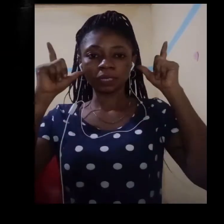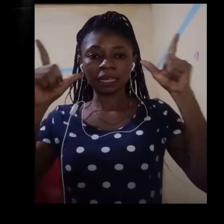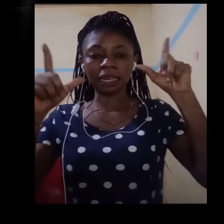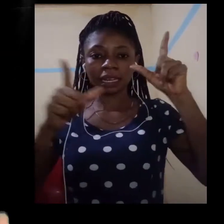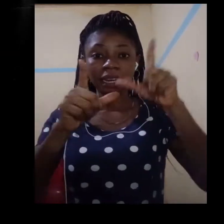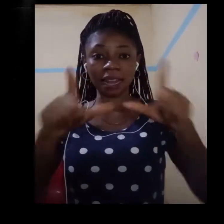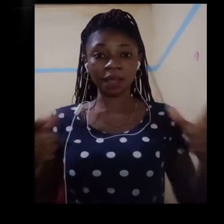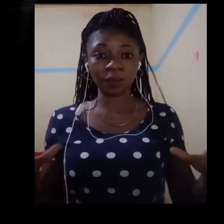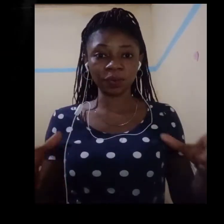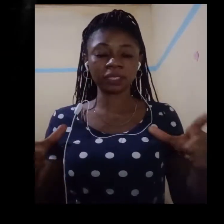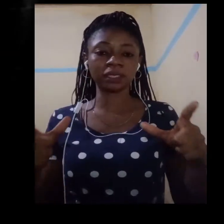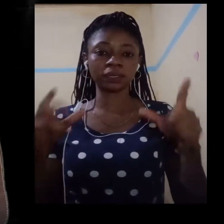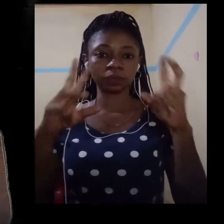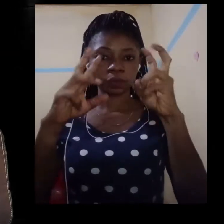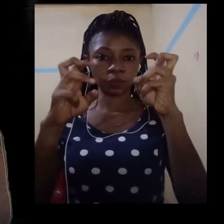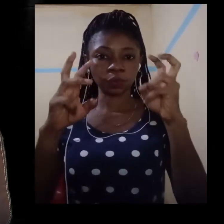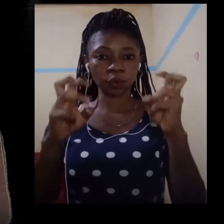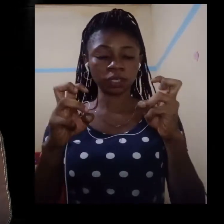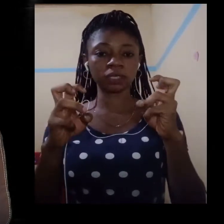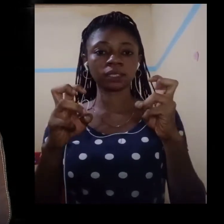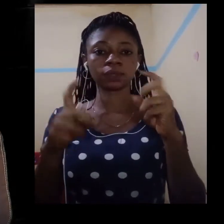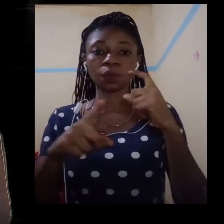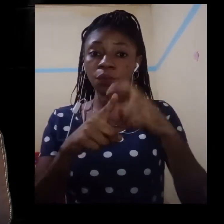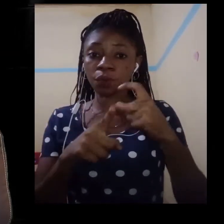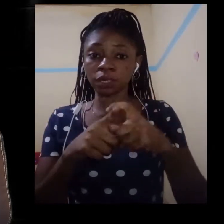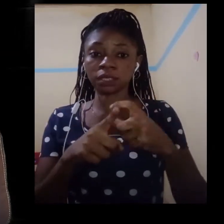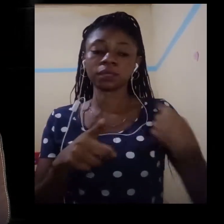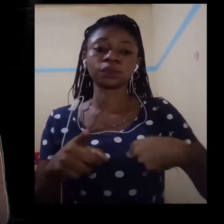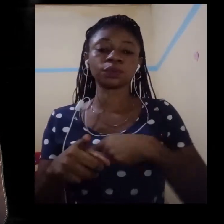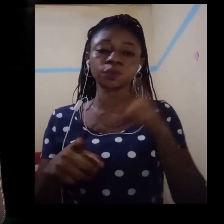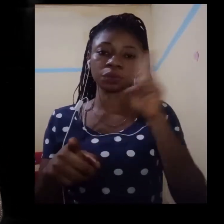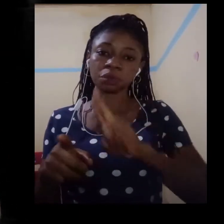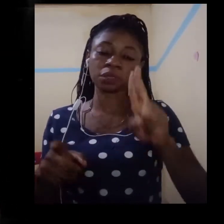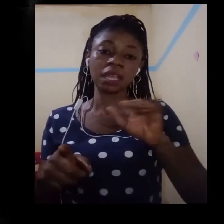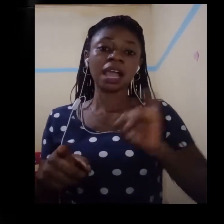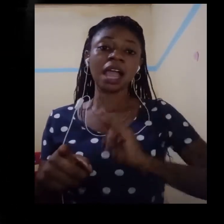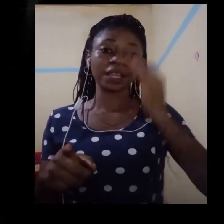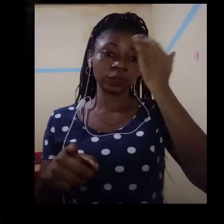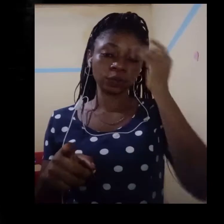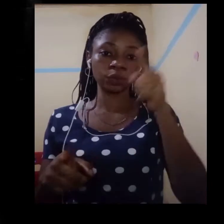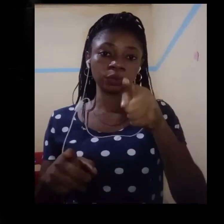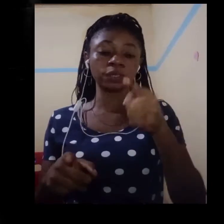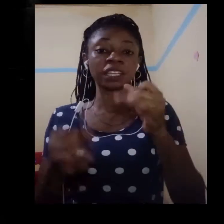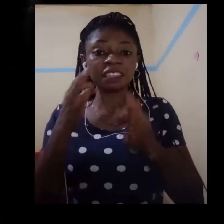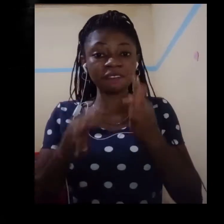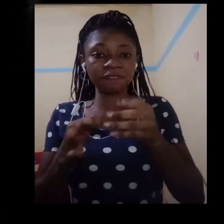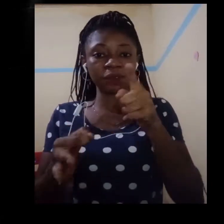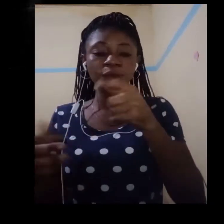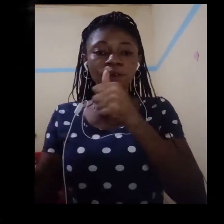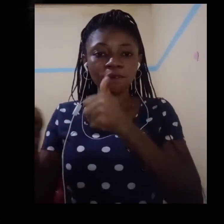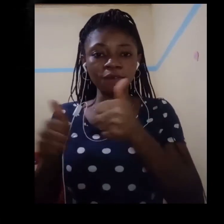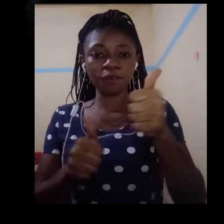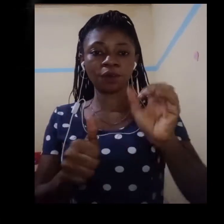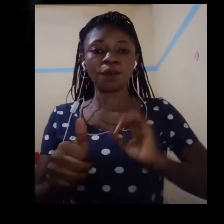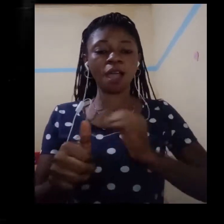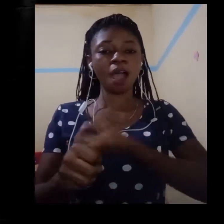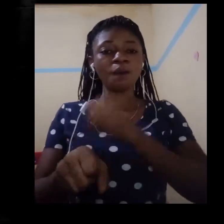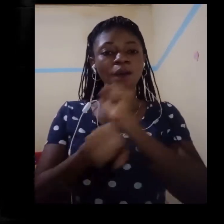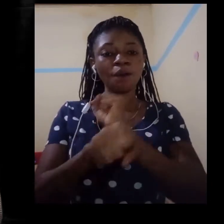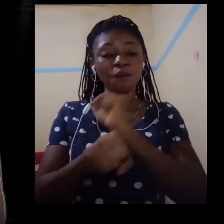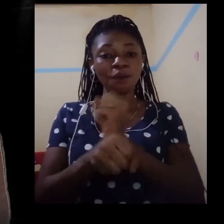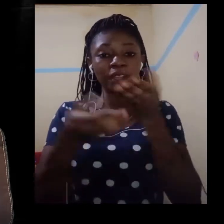I know it is not going to be that strange to you because if you've been following our work here, you should